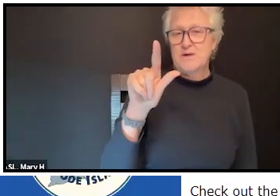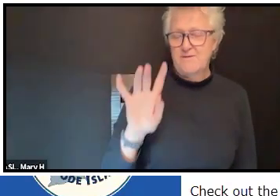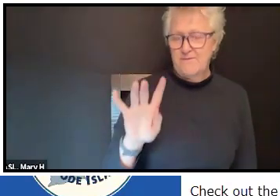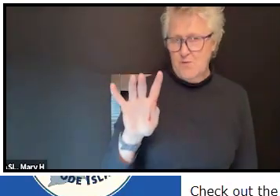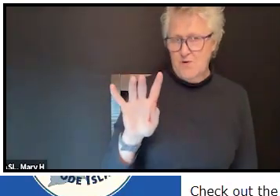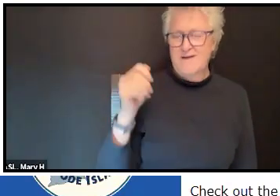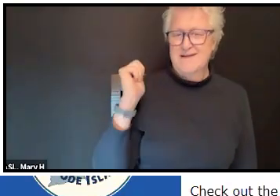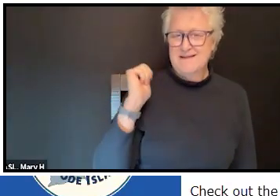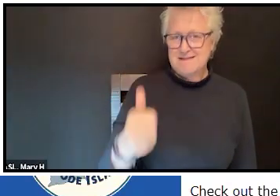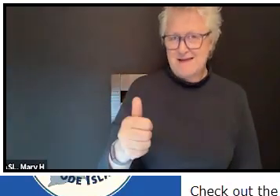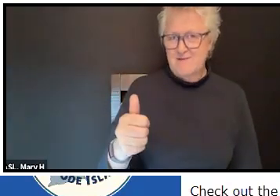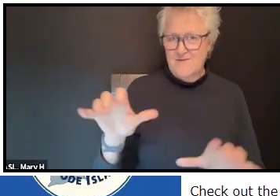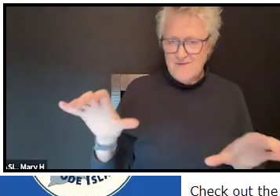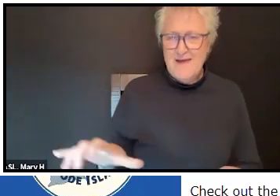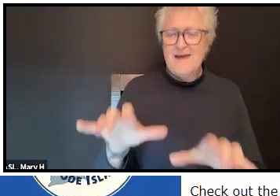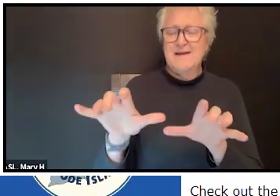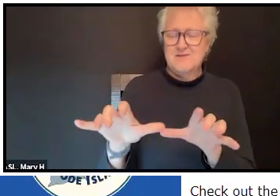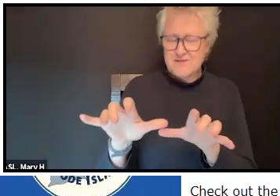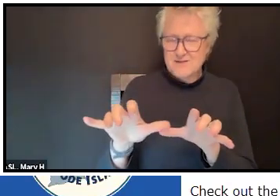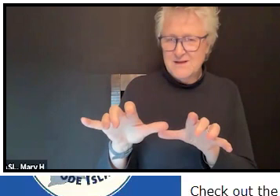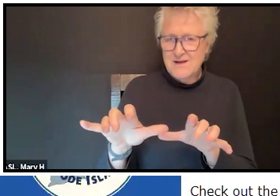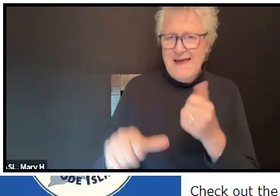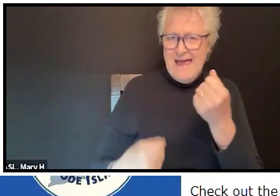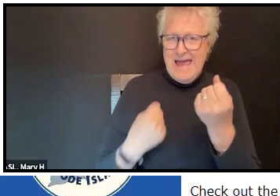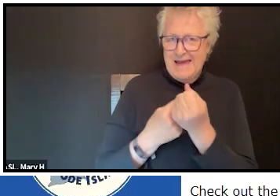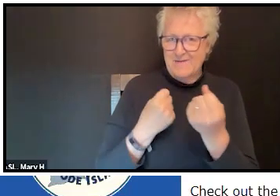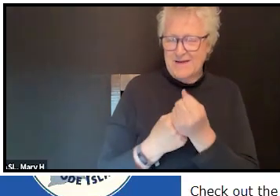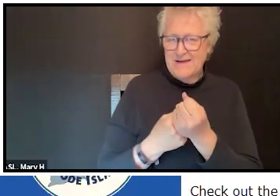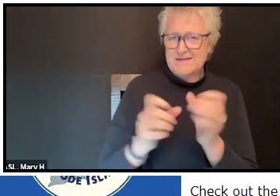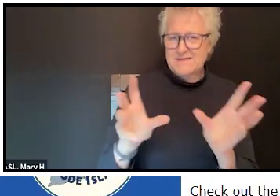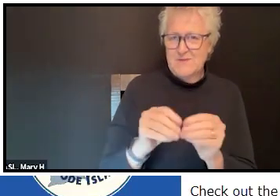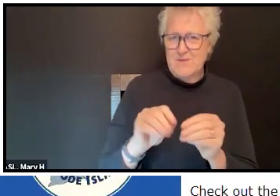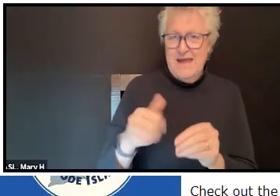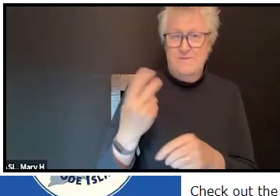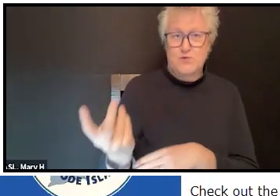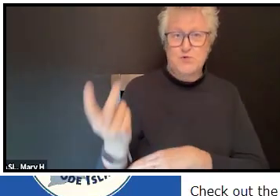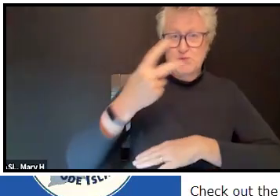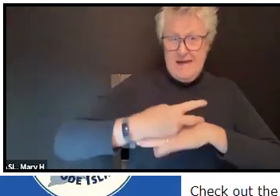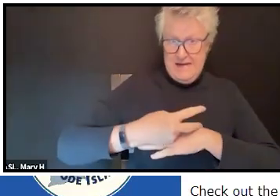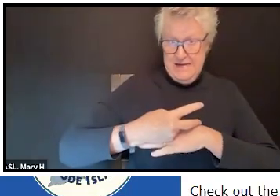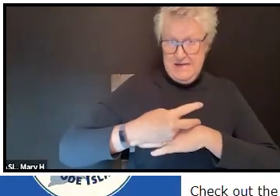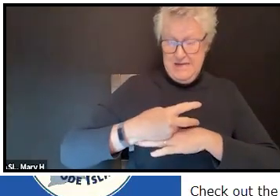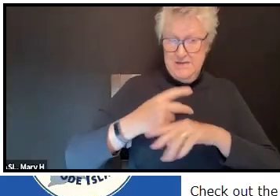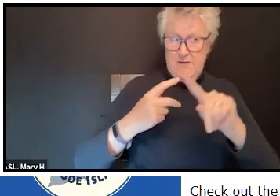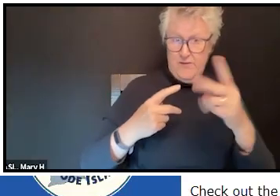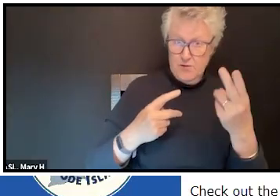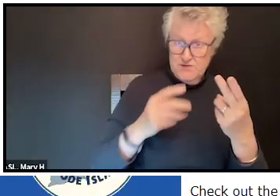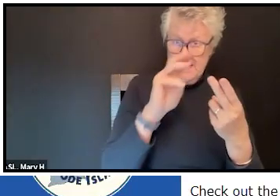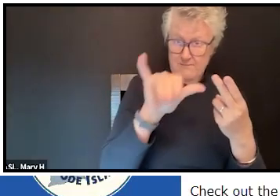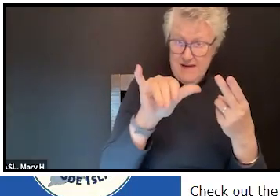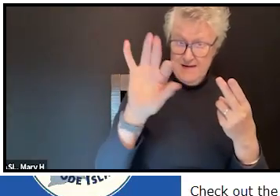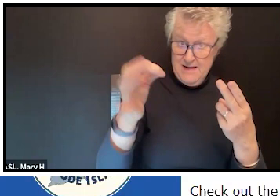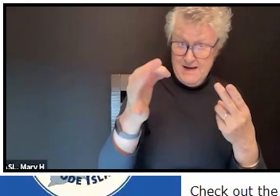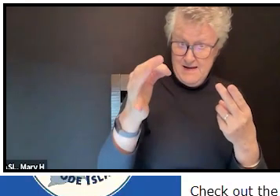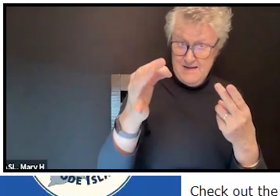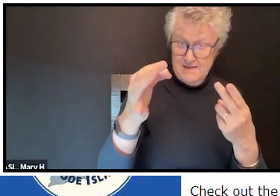Self-Advocacy Conference. We belong here. We have two days, Thursday, May 9th, and Friday,